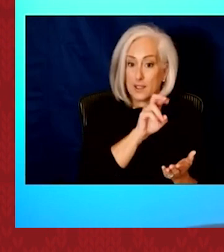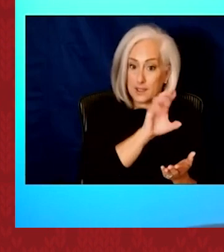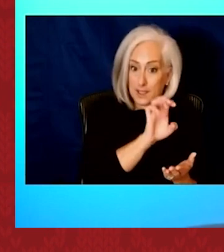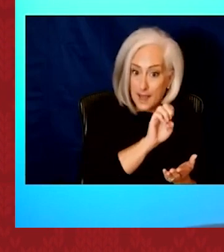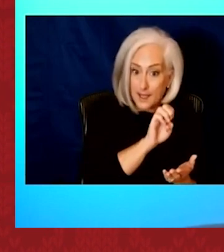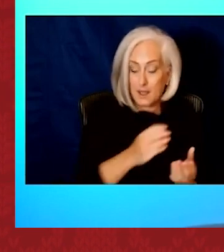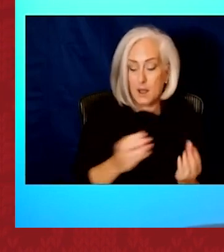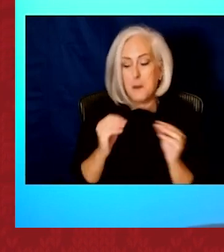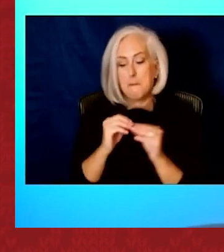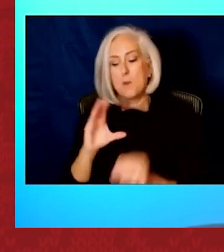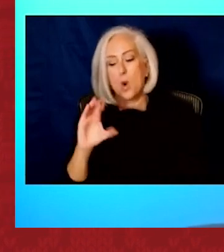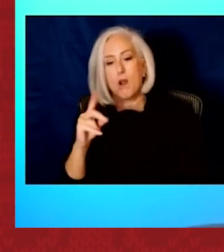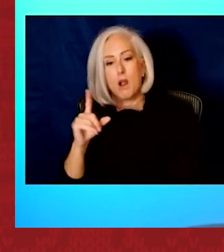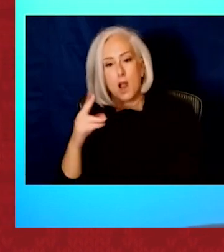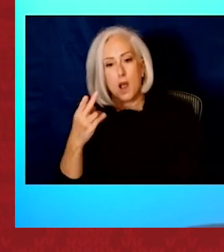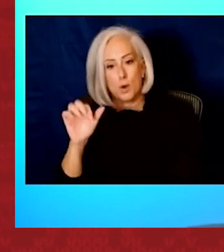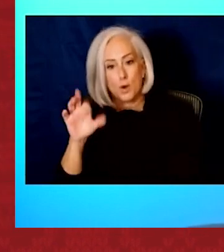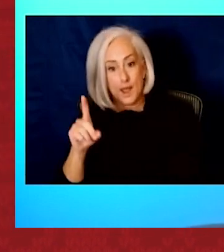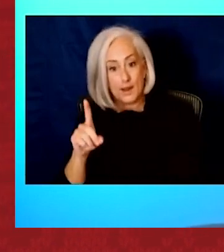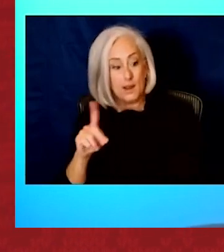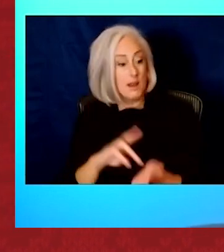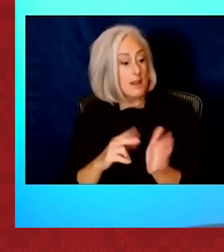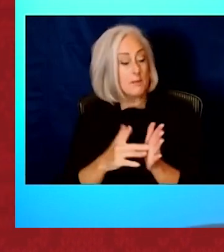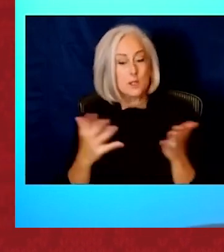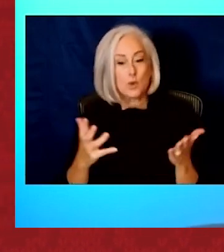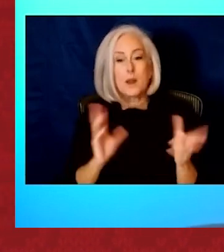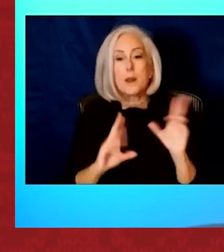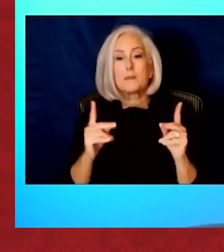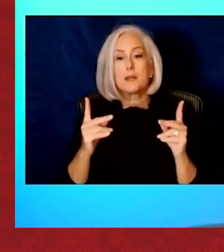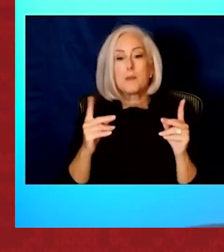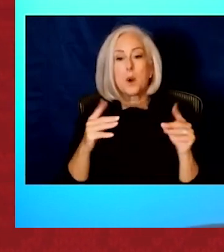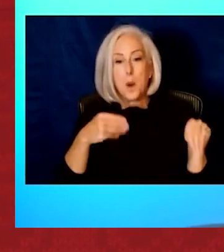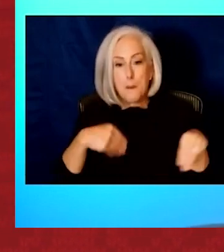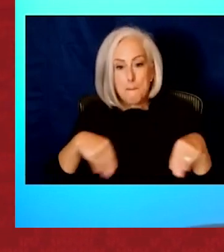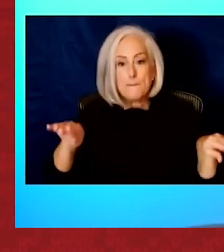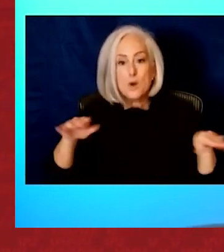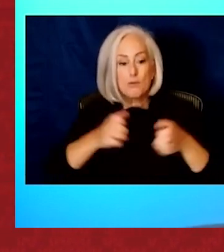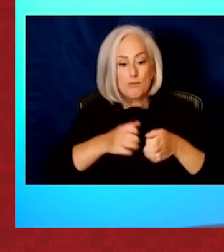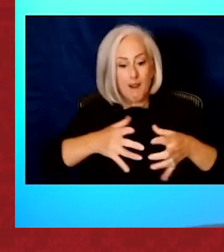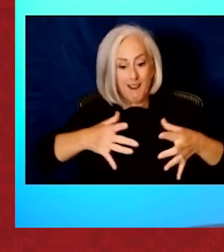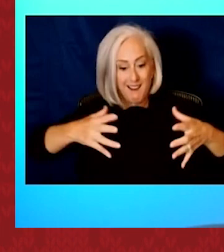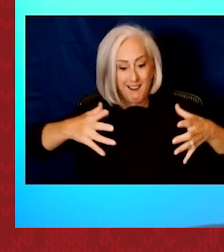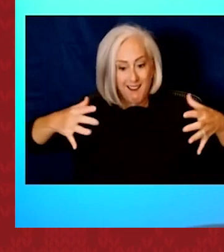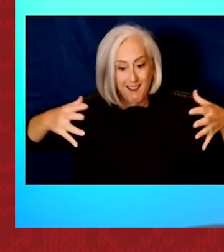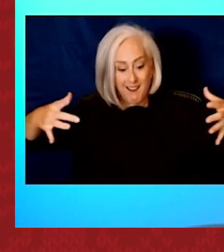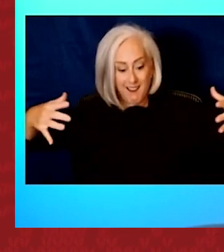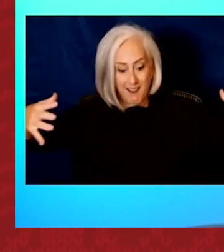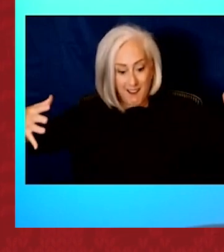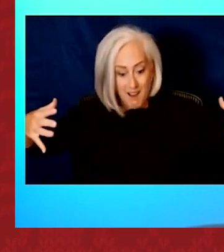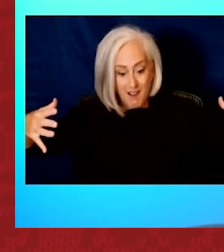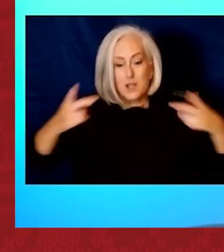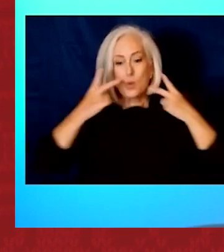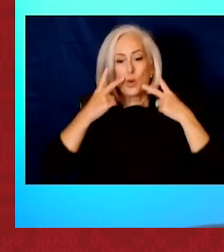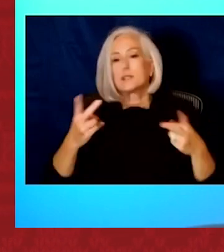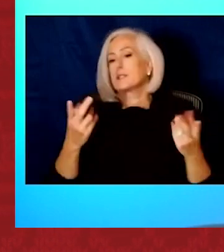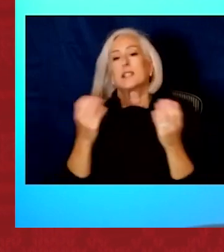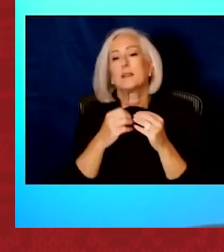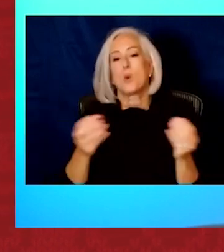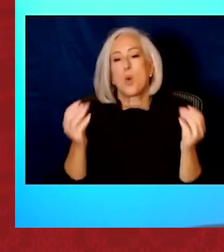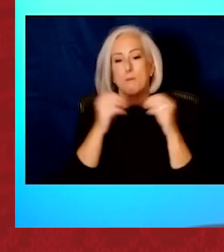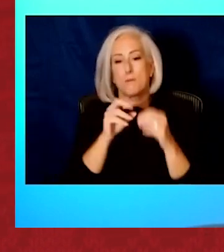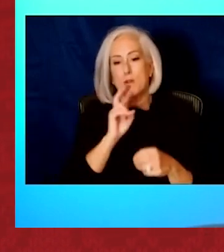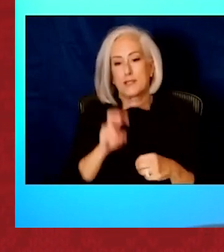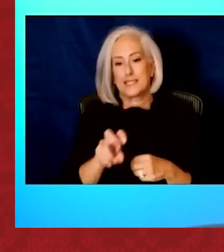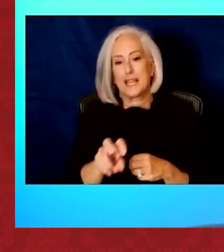as people move out into the country, suburbs, push out, they run into snakes more and more. And so, you know, we have seen some